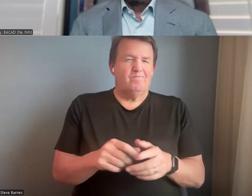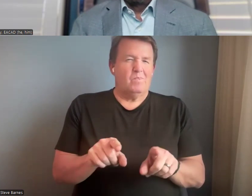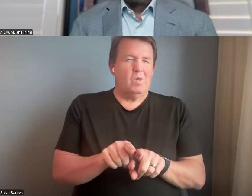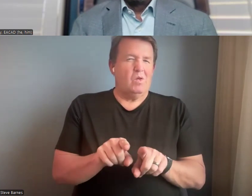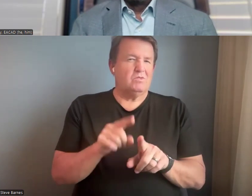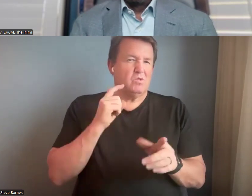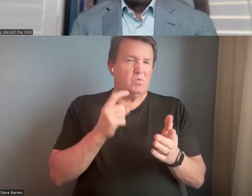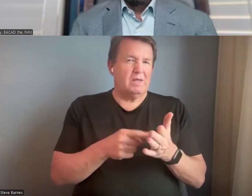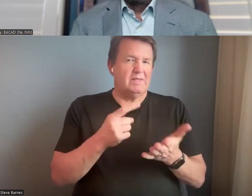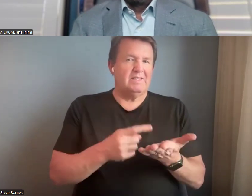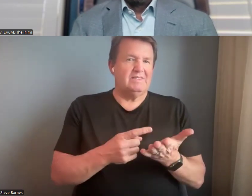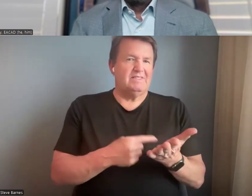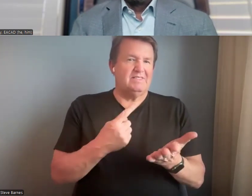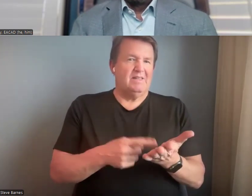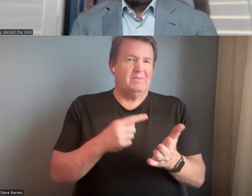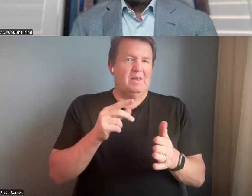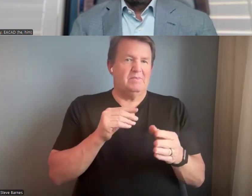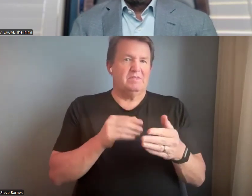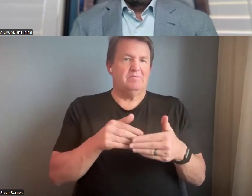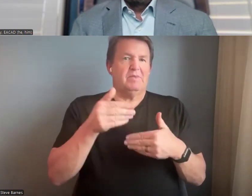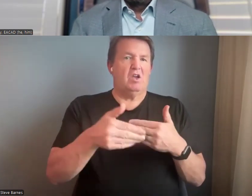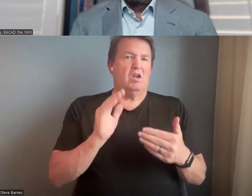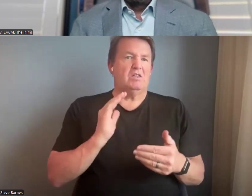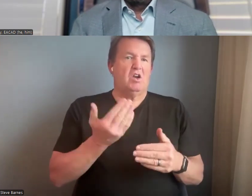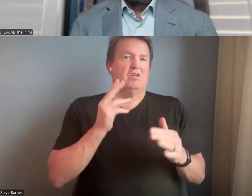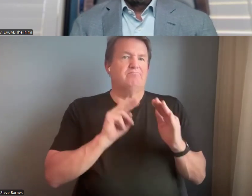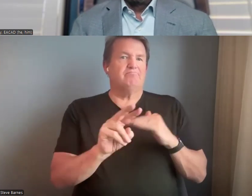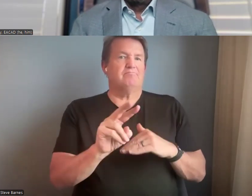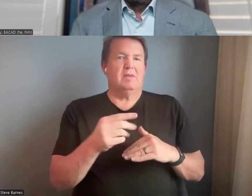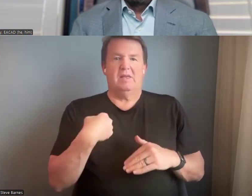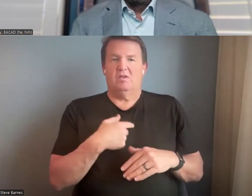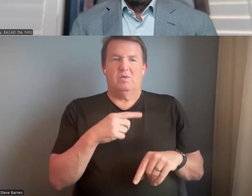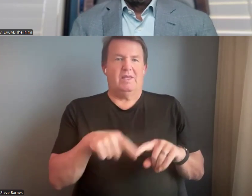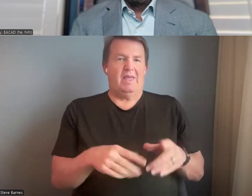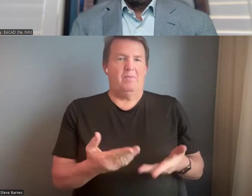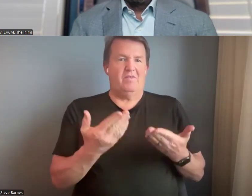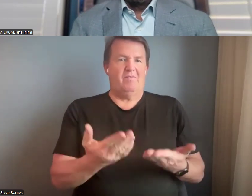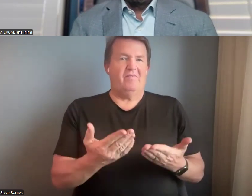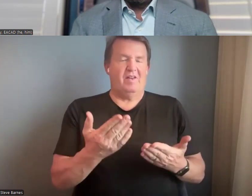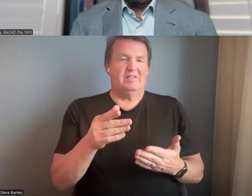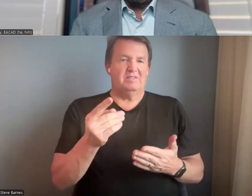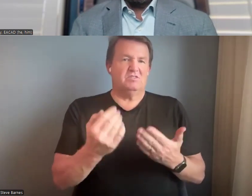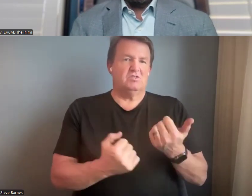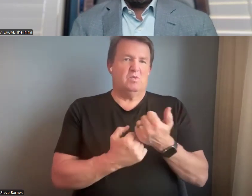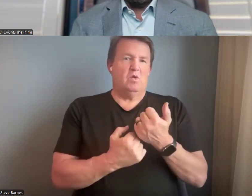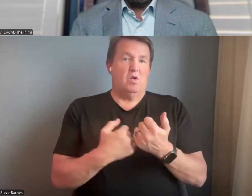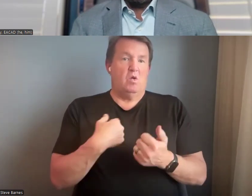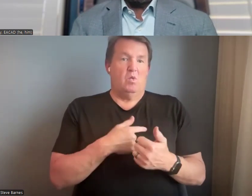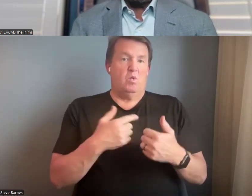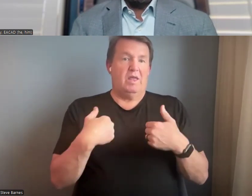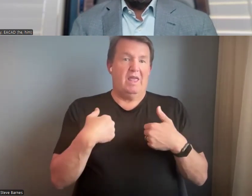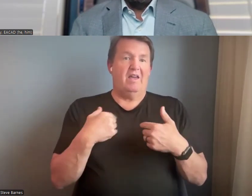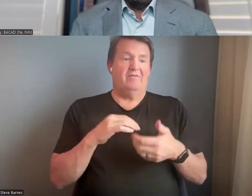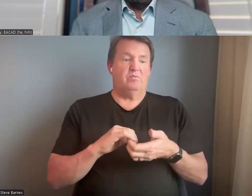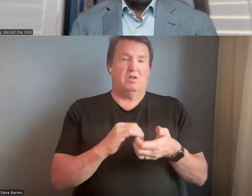get calls, it's beyond our scope because we're not therapists. We provide emotional support. As a result of that, we have a partnership with BetterHelp